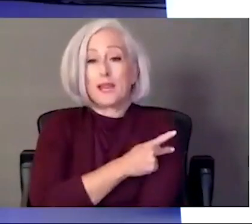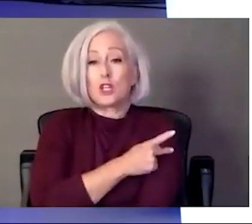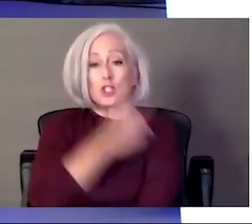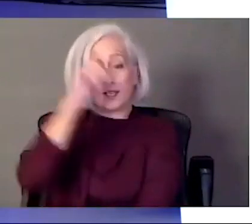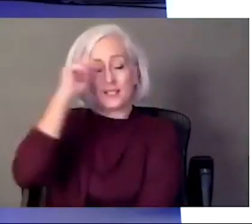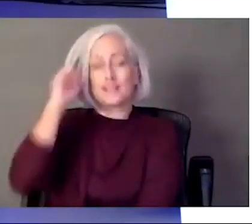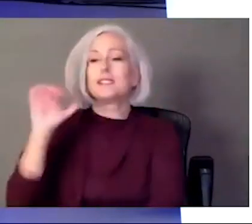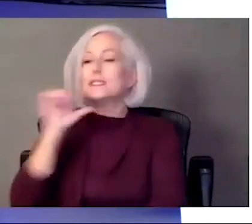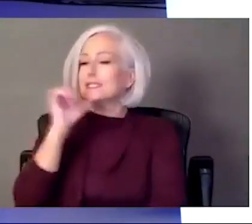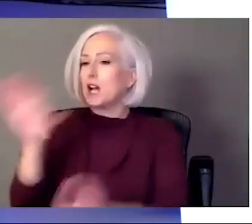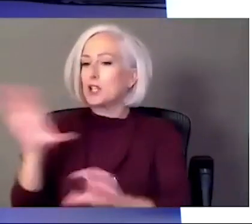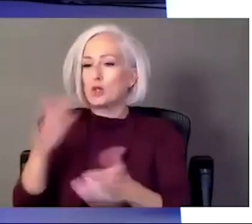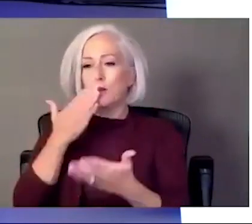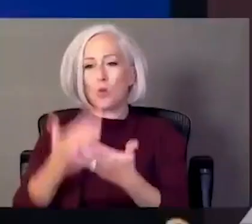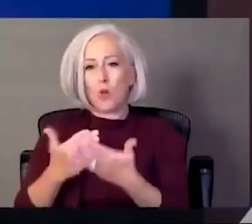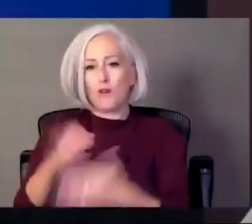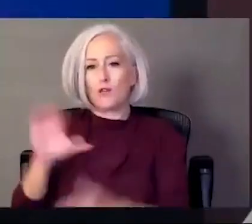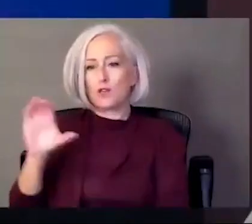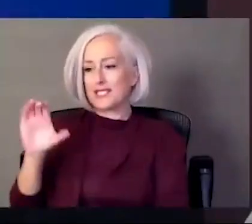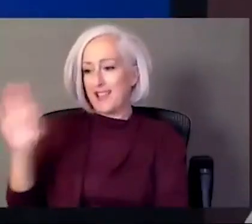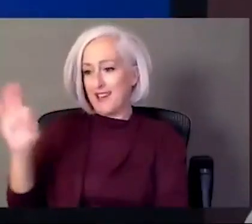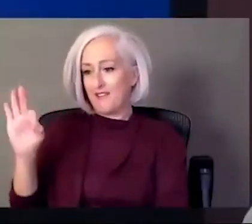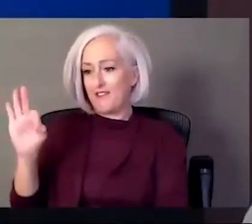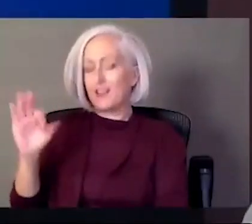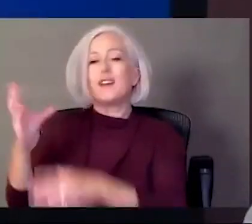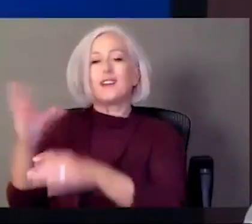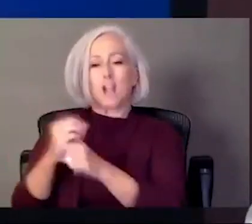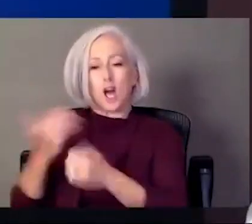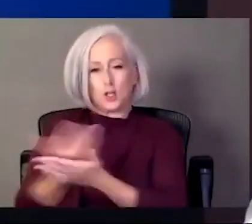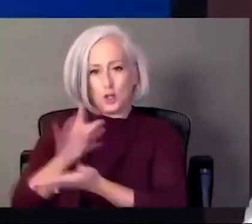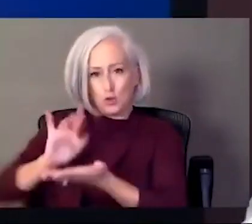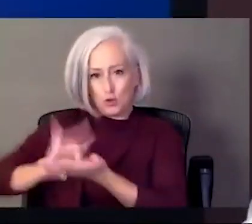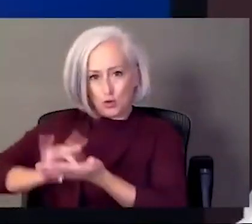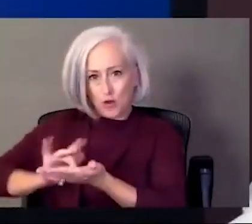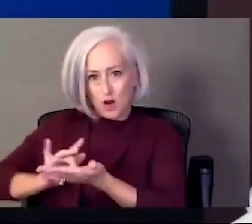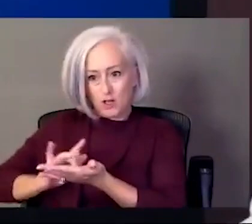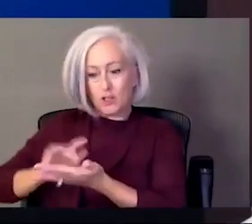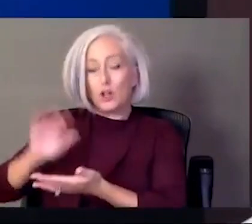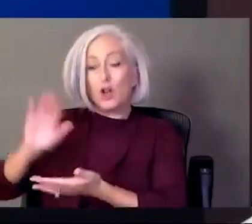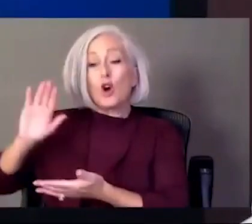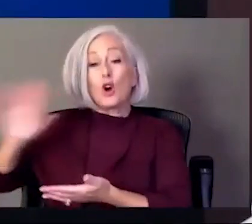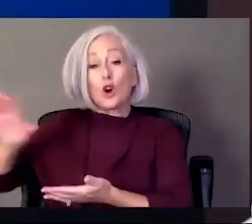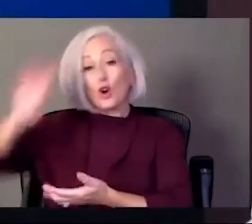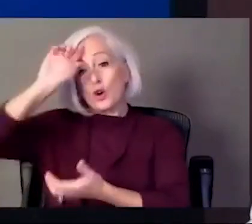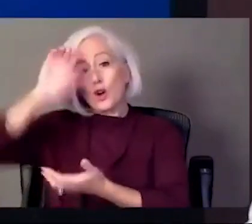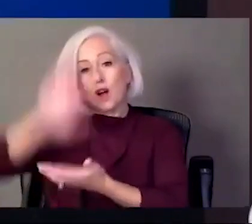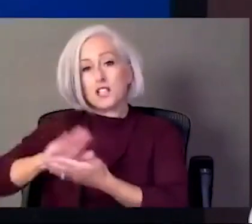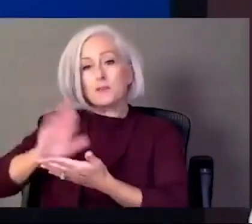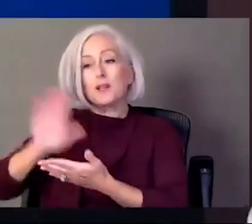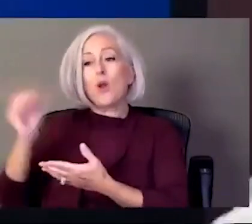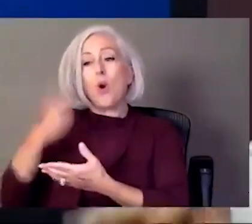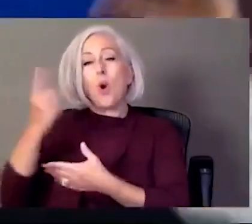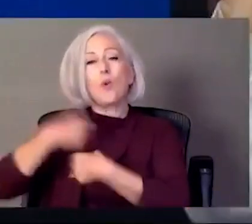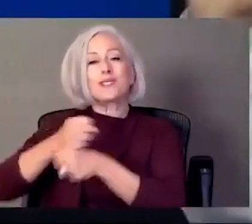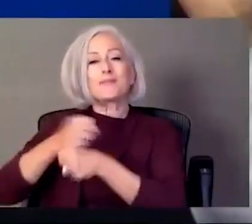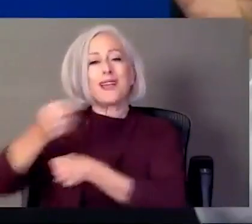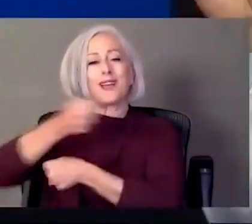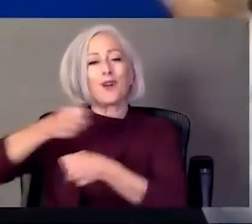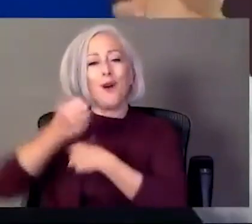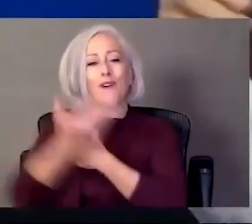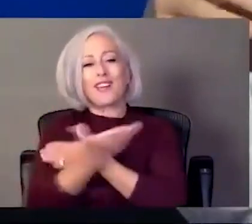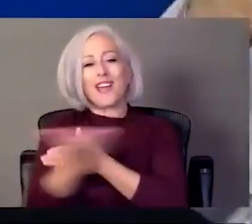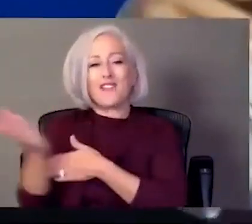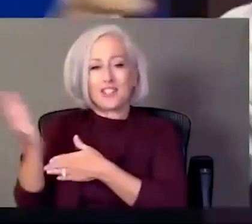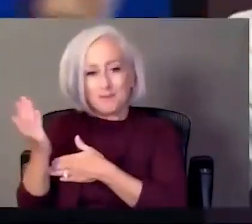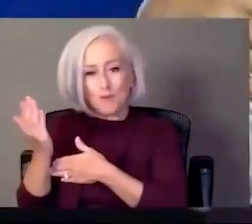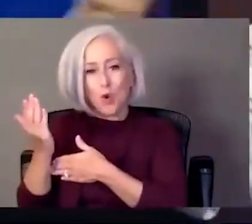CF, and got one of these new drugs, and her husband always fixed her coffee in the morning. And she would do her first treatment, and she had